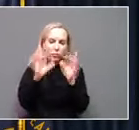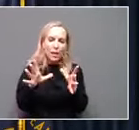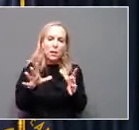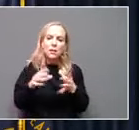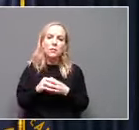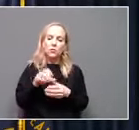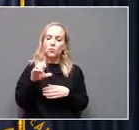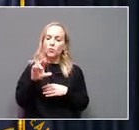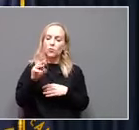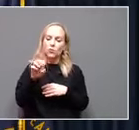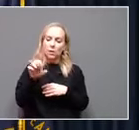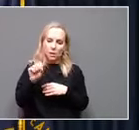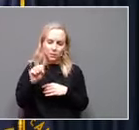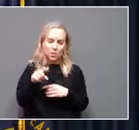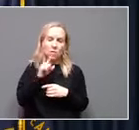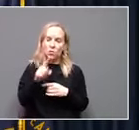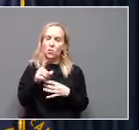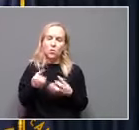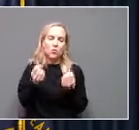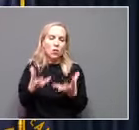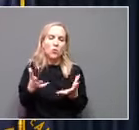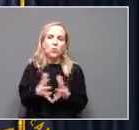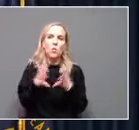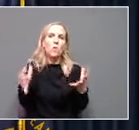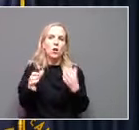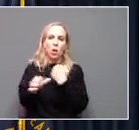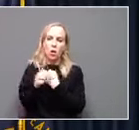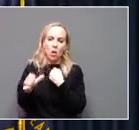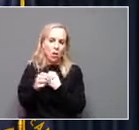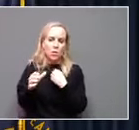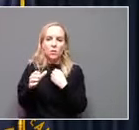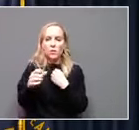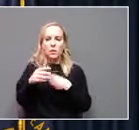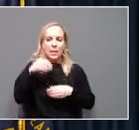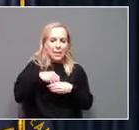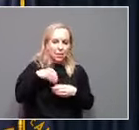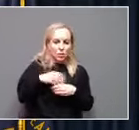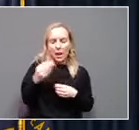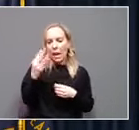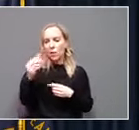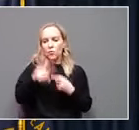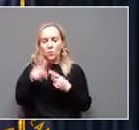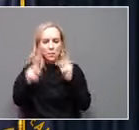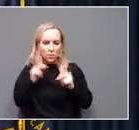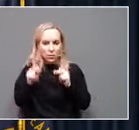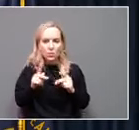crimes that cause so much harm internally and externally to people. And